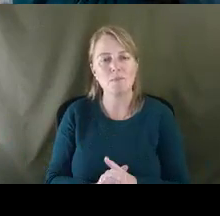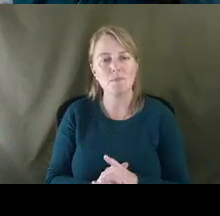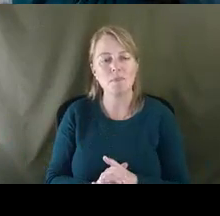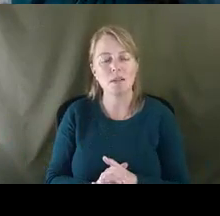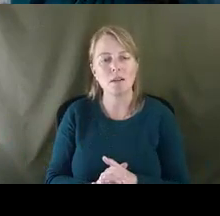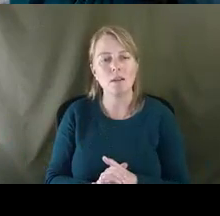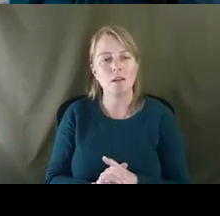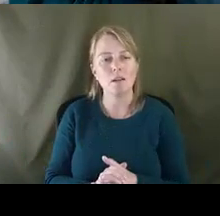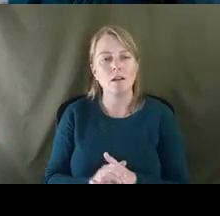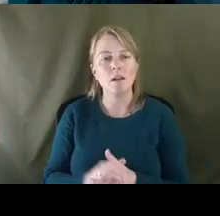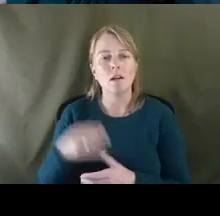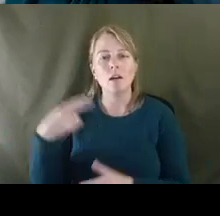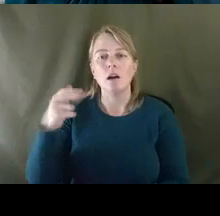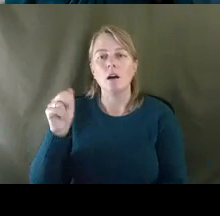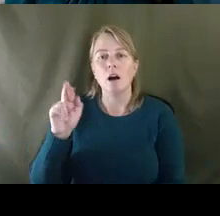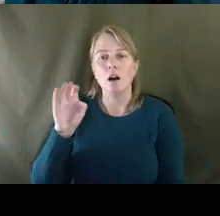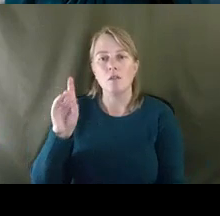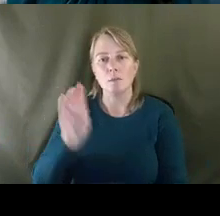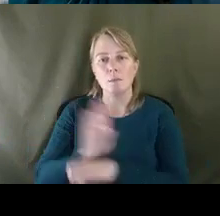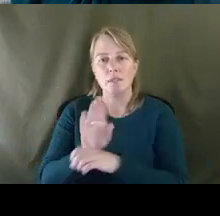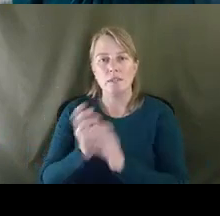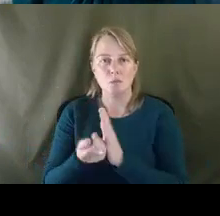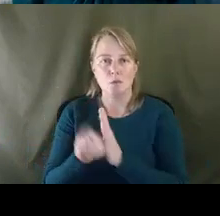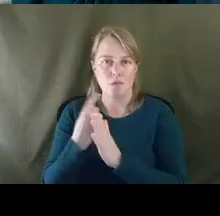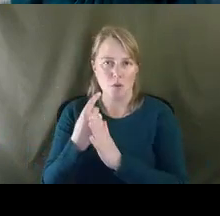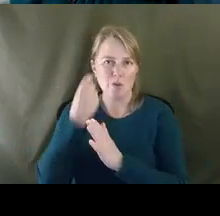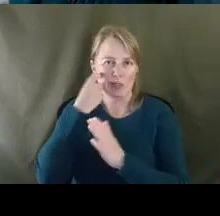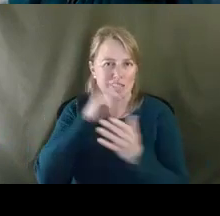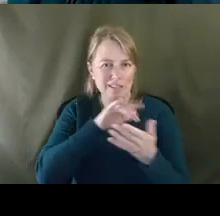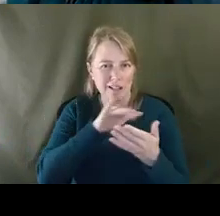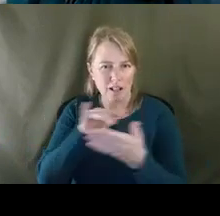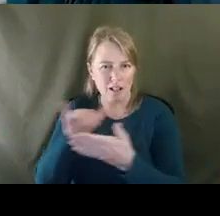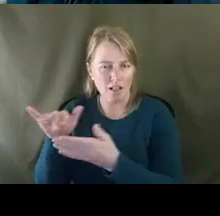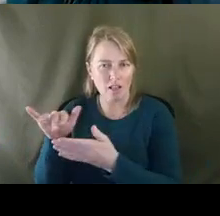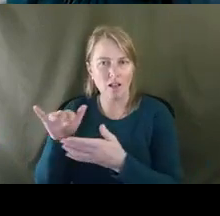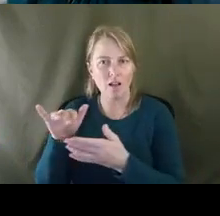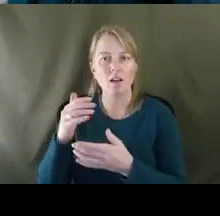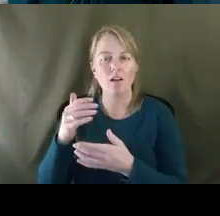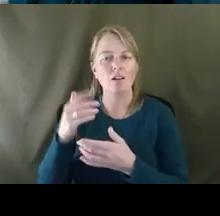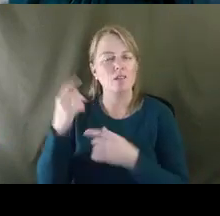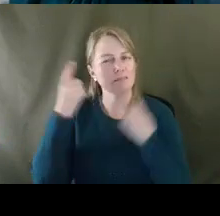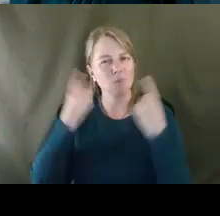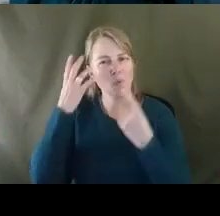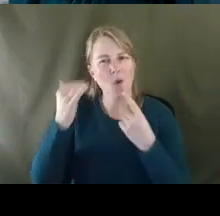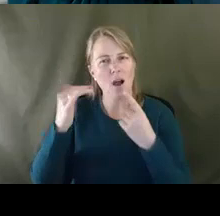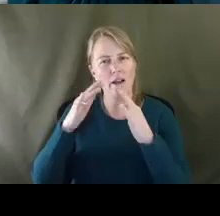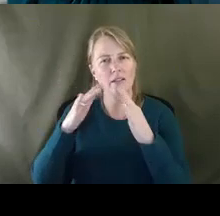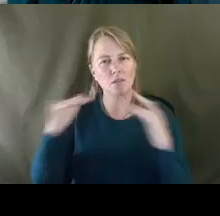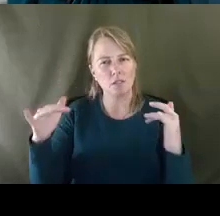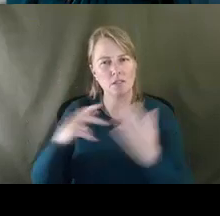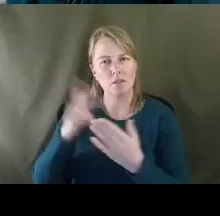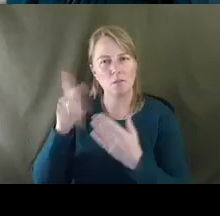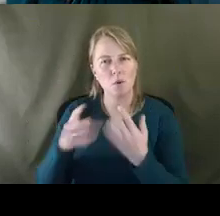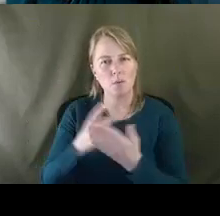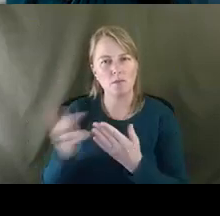Harvard Business Review conducted a study recently where they reviewed why diversity programs fail. The typical